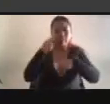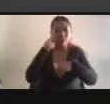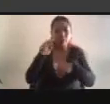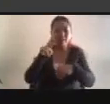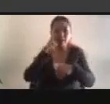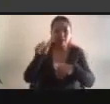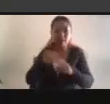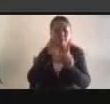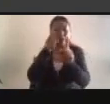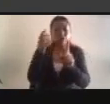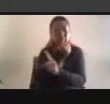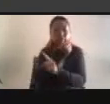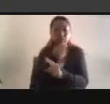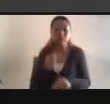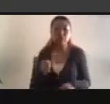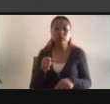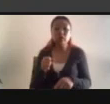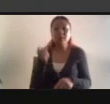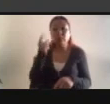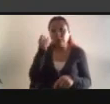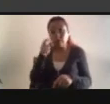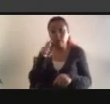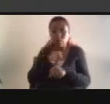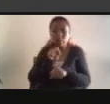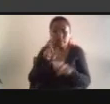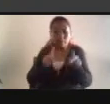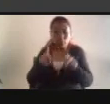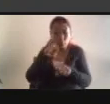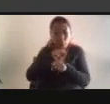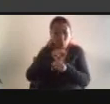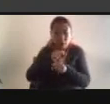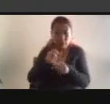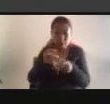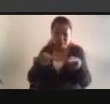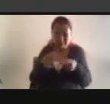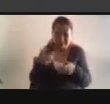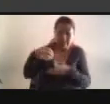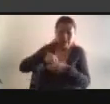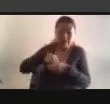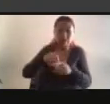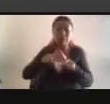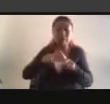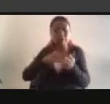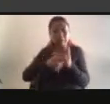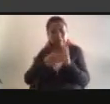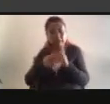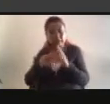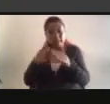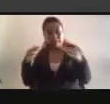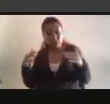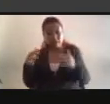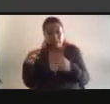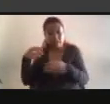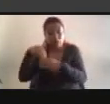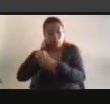But just because people are in the workplace does not mean our work on diversity, equity, and inclusion is done. When I was an